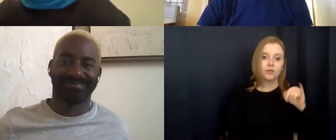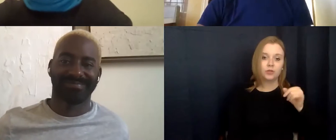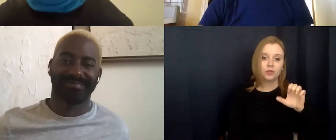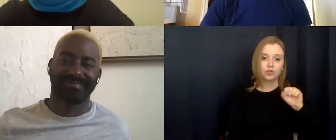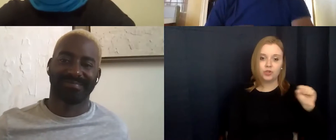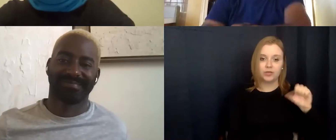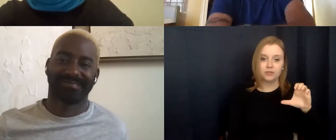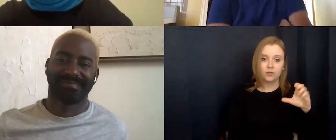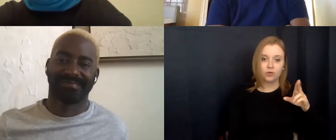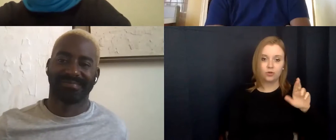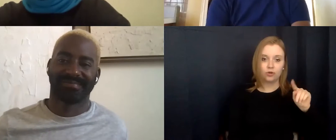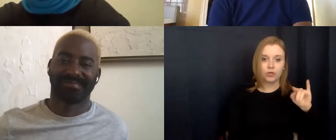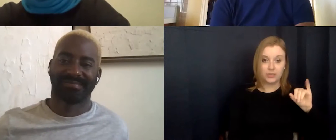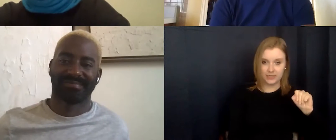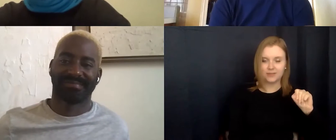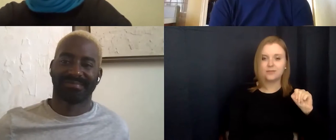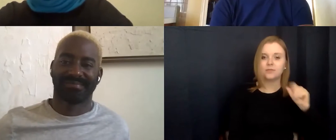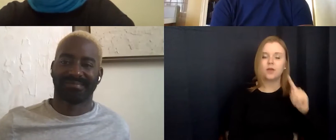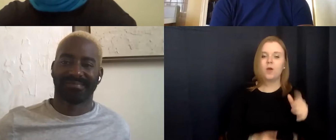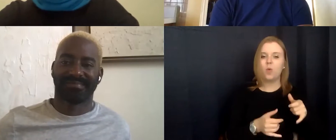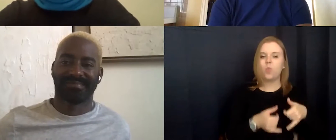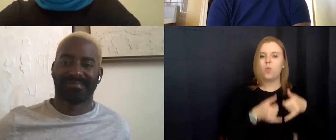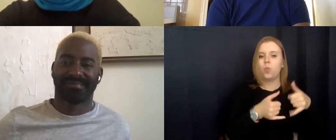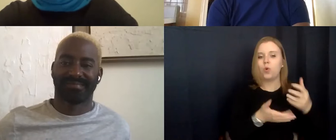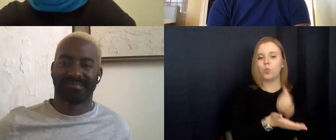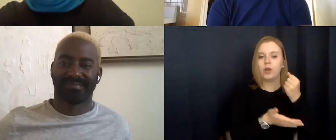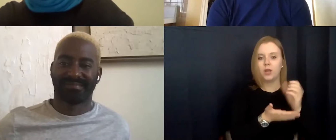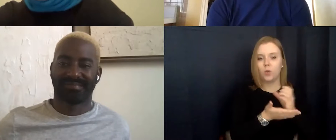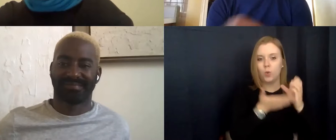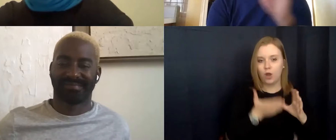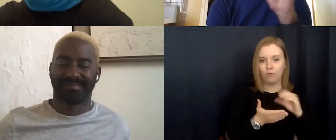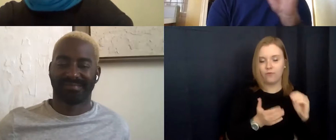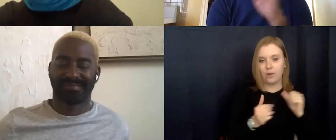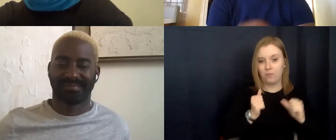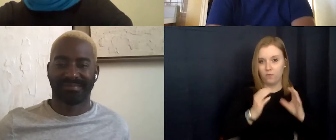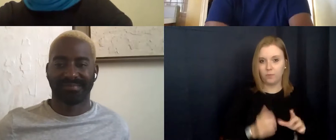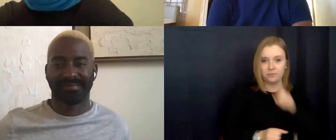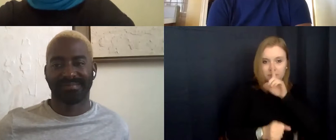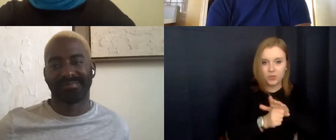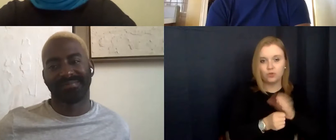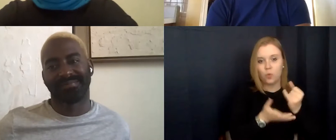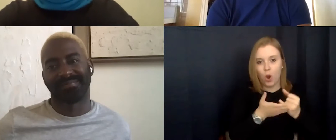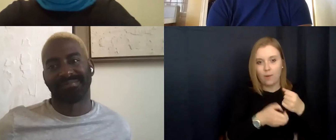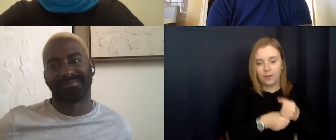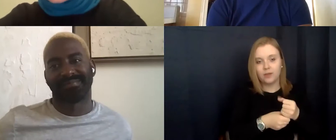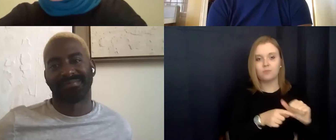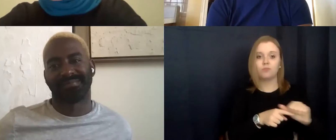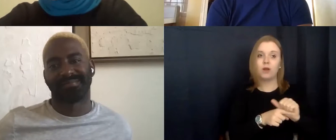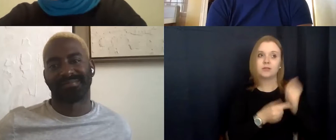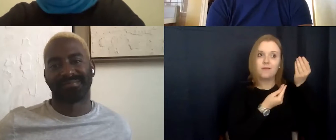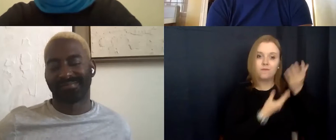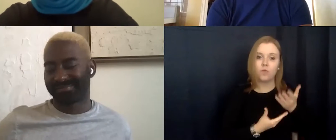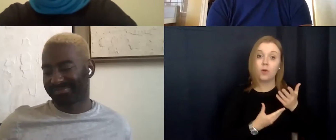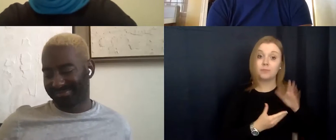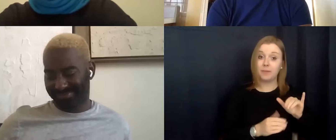who is an award-winning choreographer and performer, committed to art making practices informed by